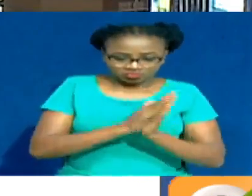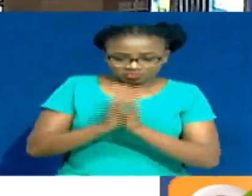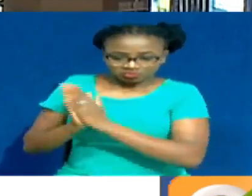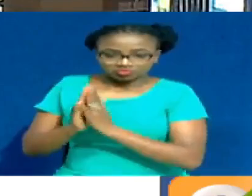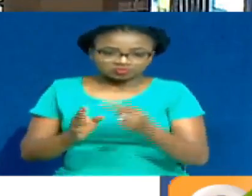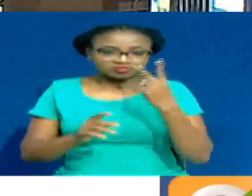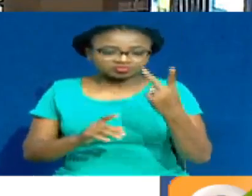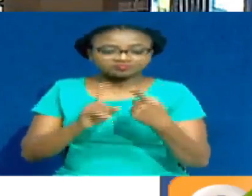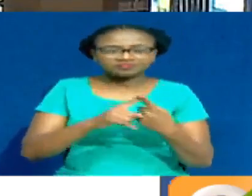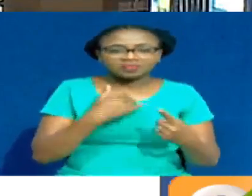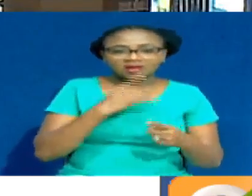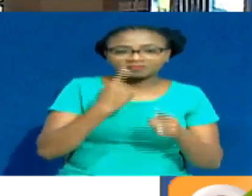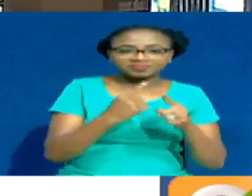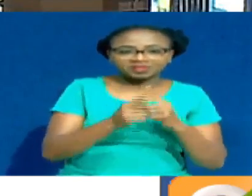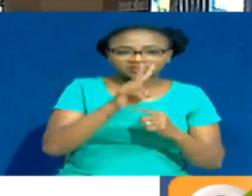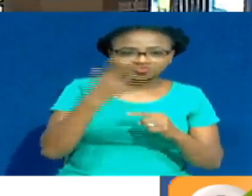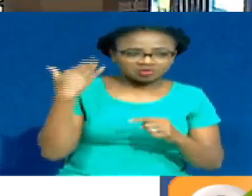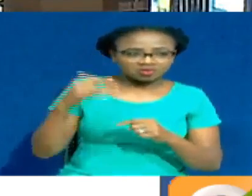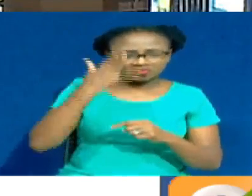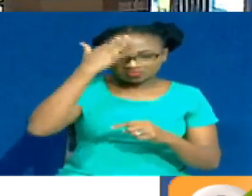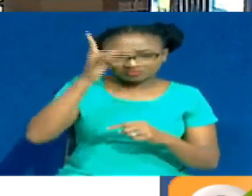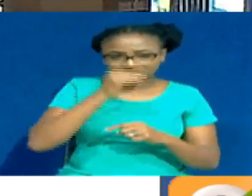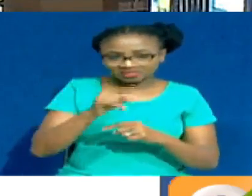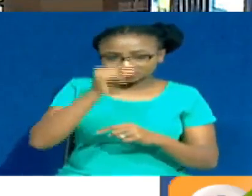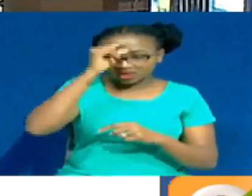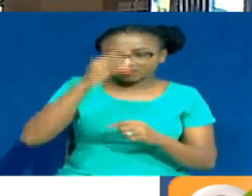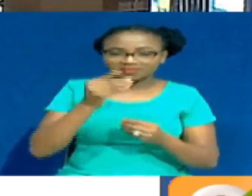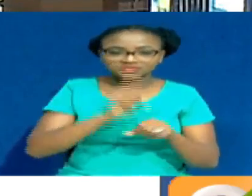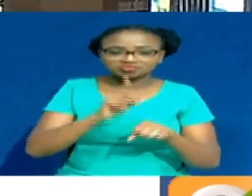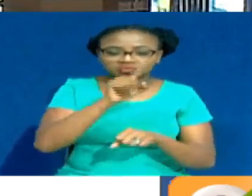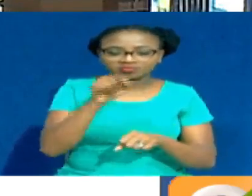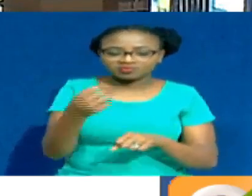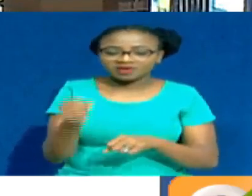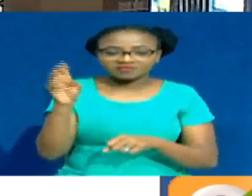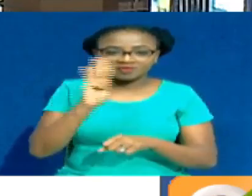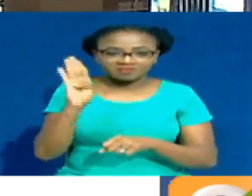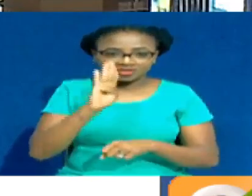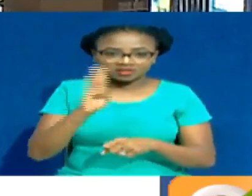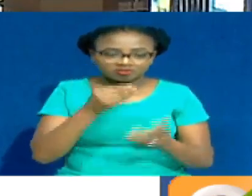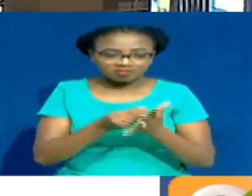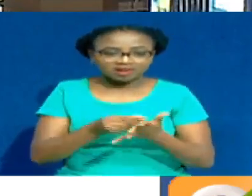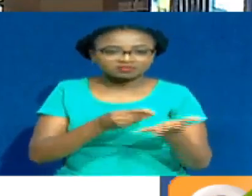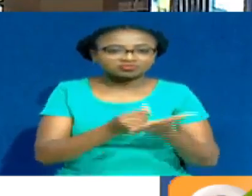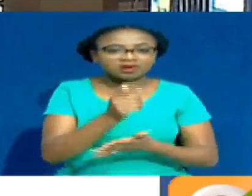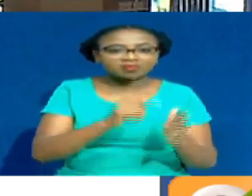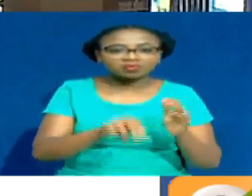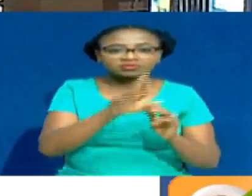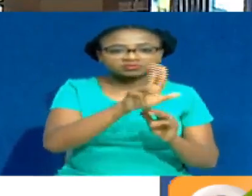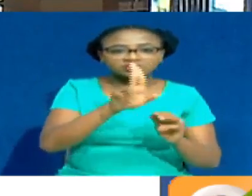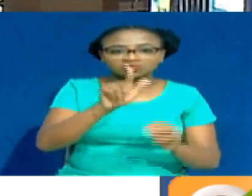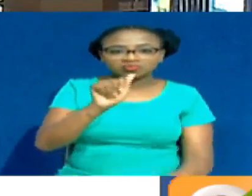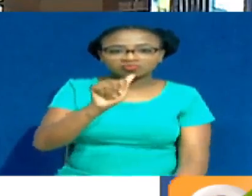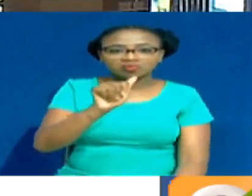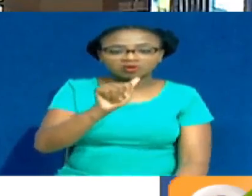real scenarios. 2 years ago, we know that the government spent 1.5 billion shillings of taxpayers' money to acquire the Ruaraka